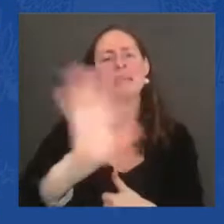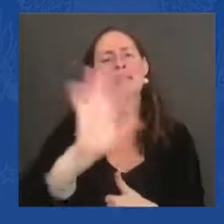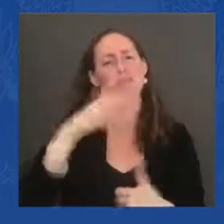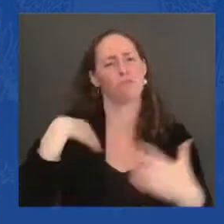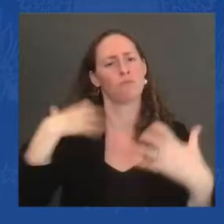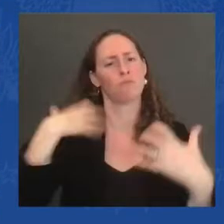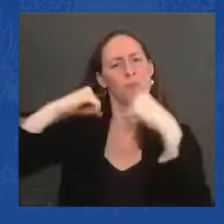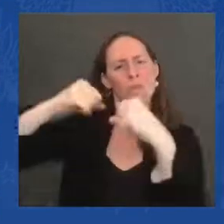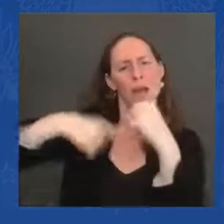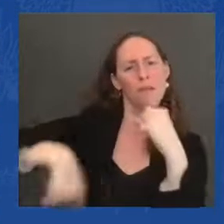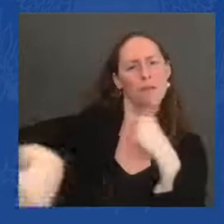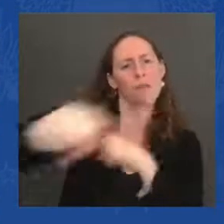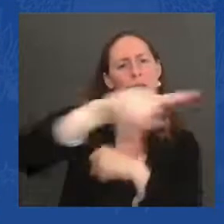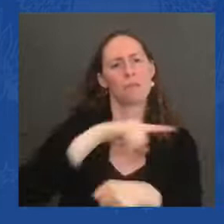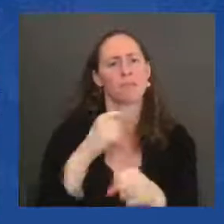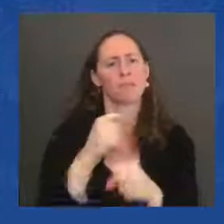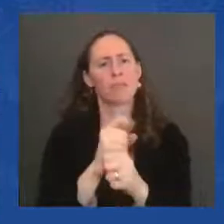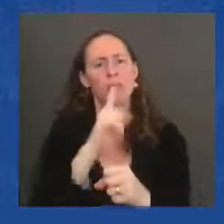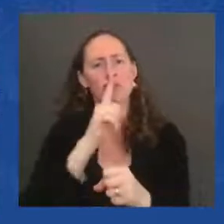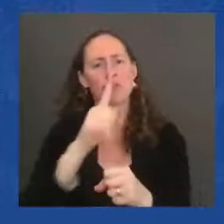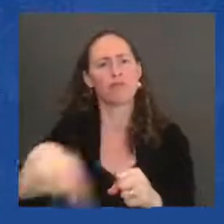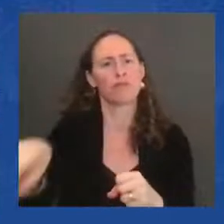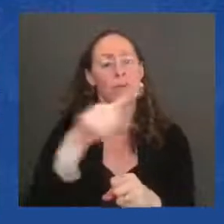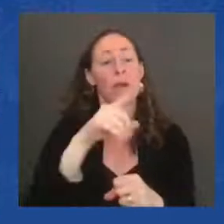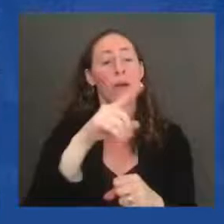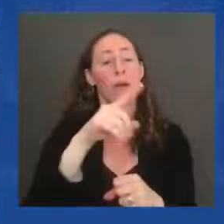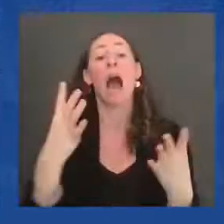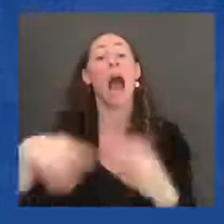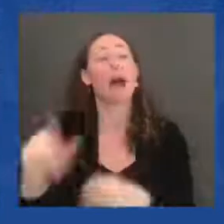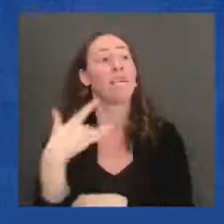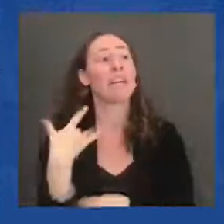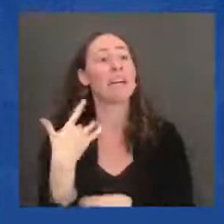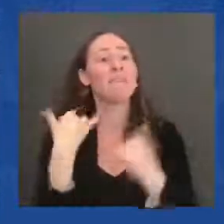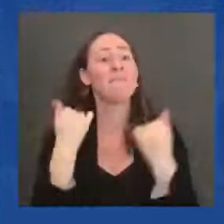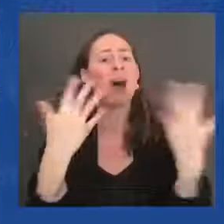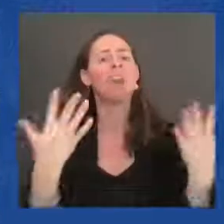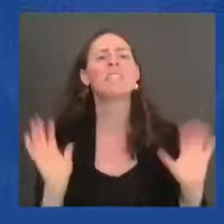with you and your administration on it. And again, thank you for coming to Boise.